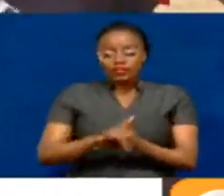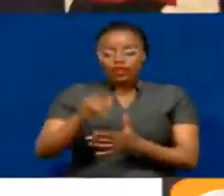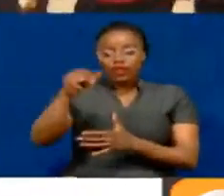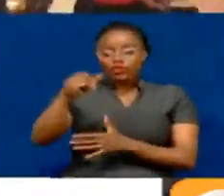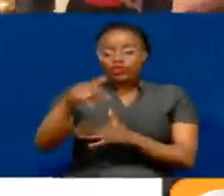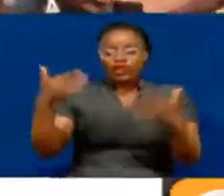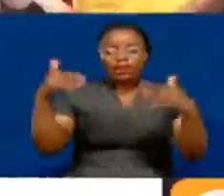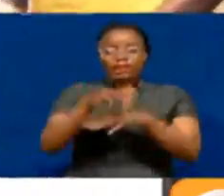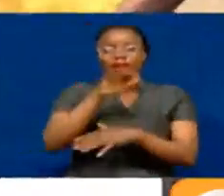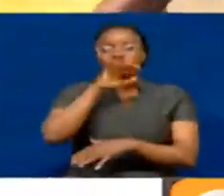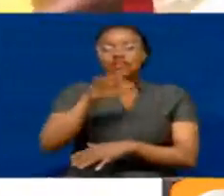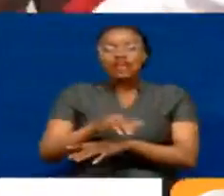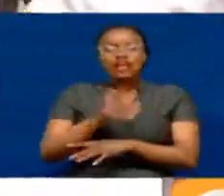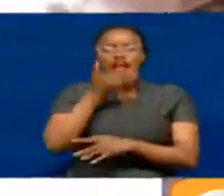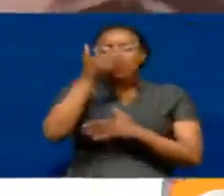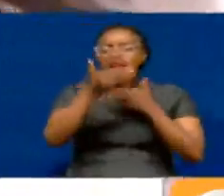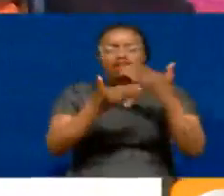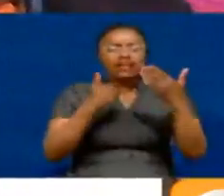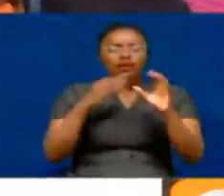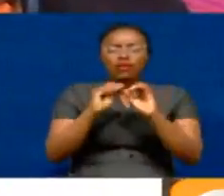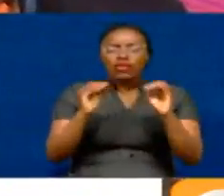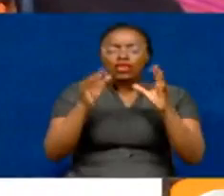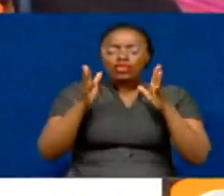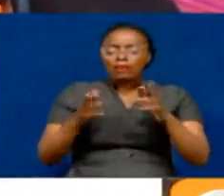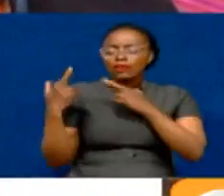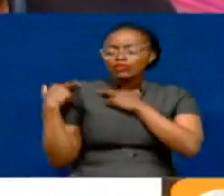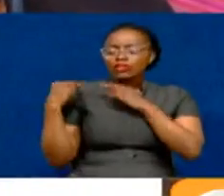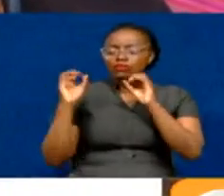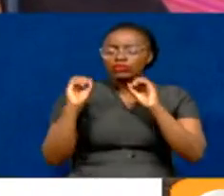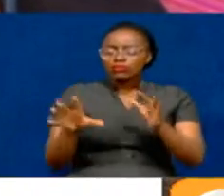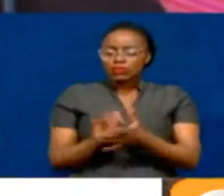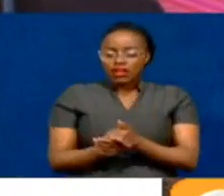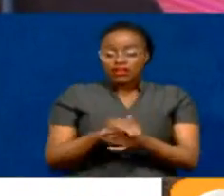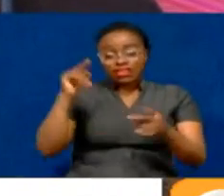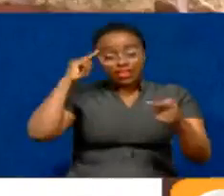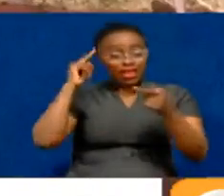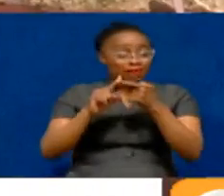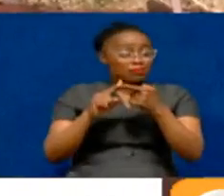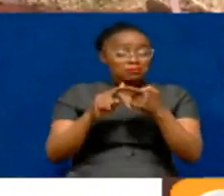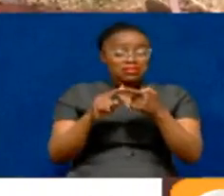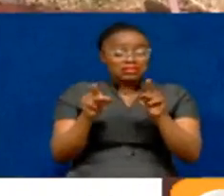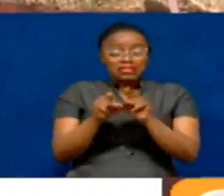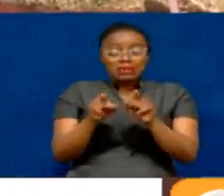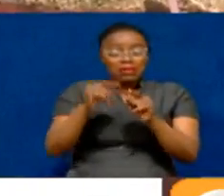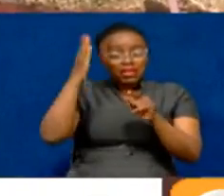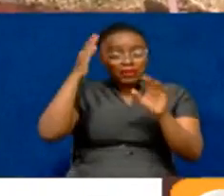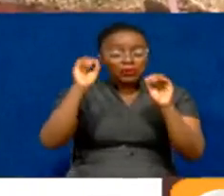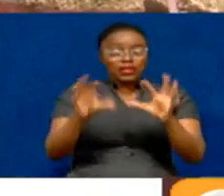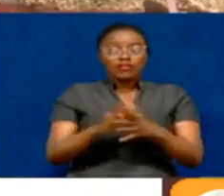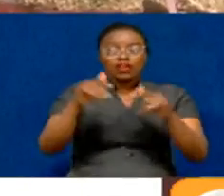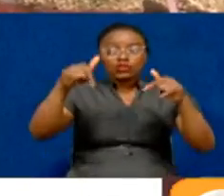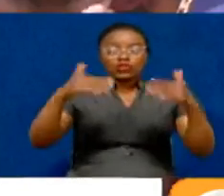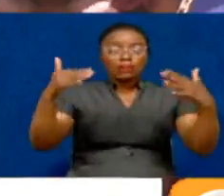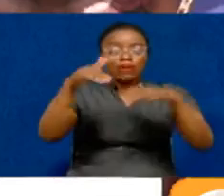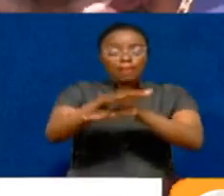Today buried her son without answers on who the perpetrator was. The motive also remaining a puzzle. Today I'm